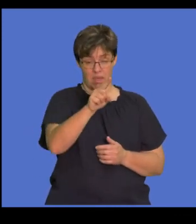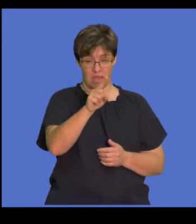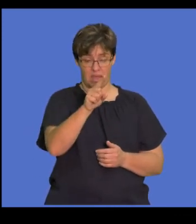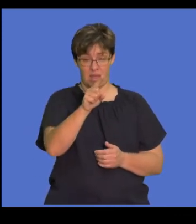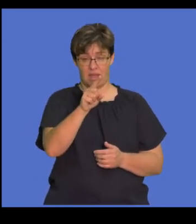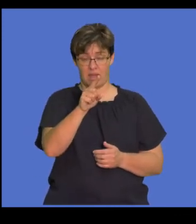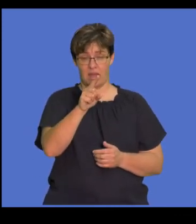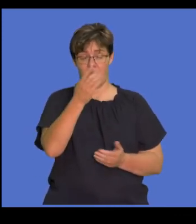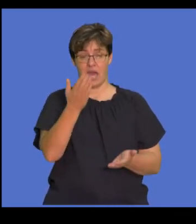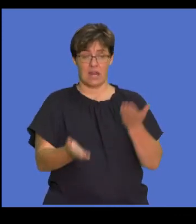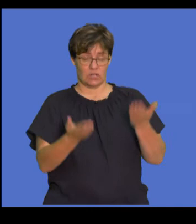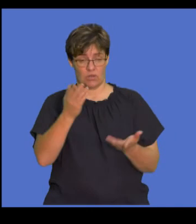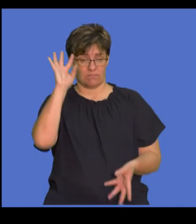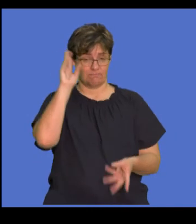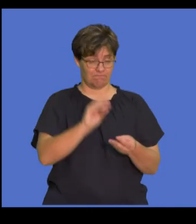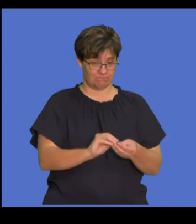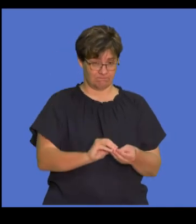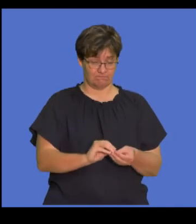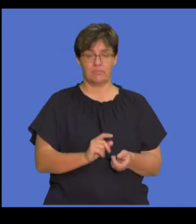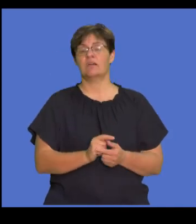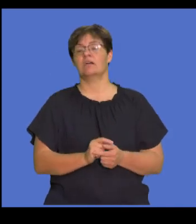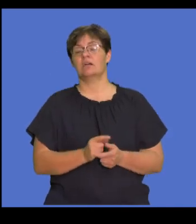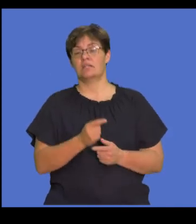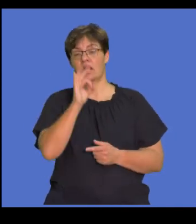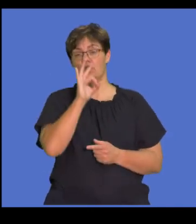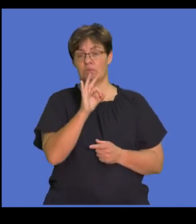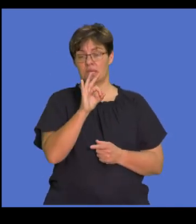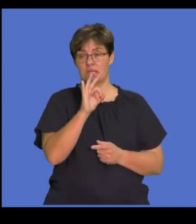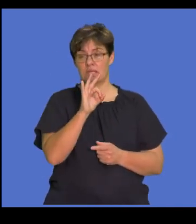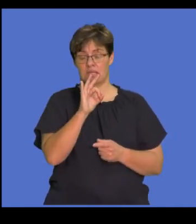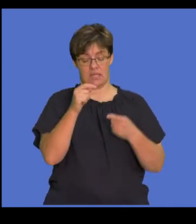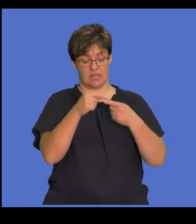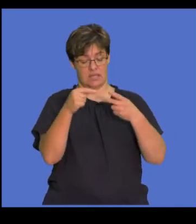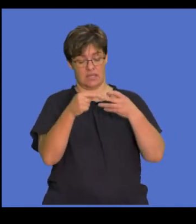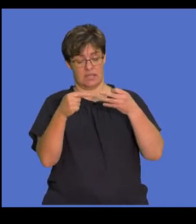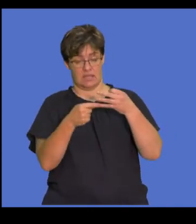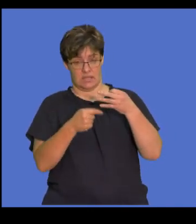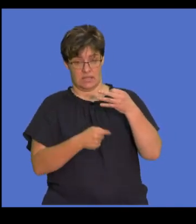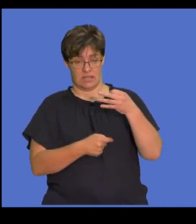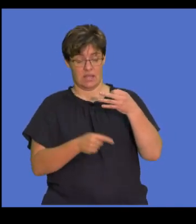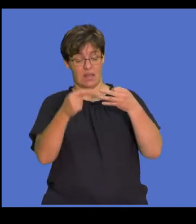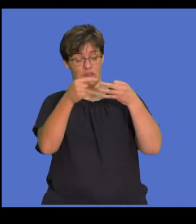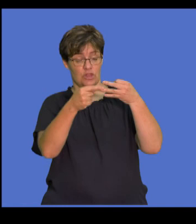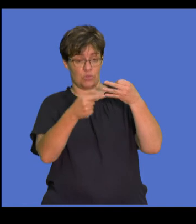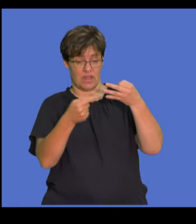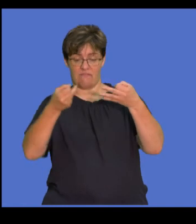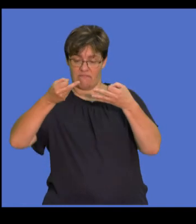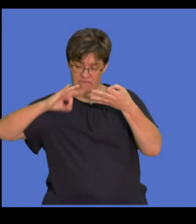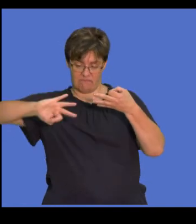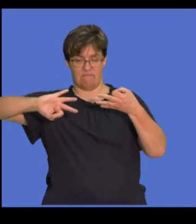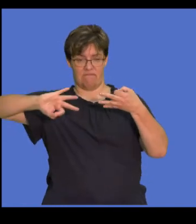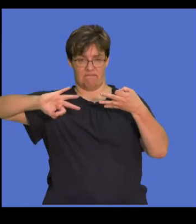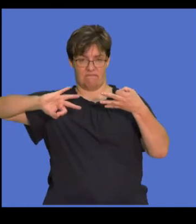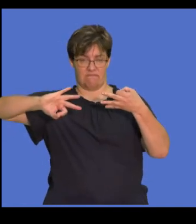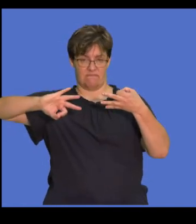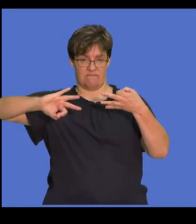Now, remember the ratios, that's our summary. The ratios, there is 3 of them, and then all